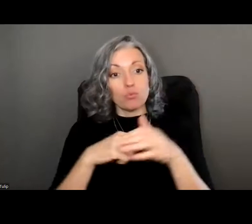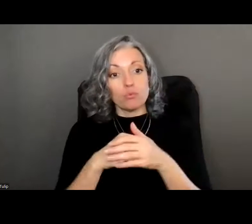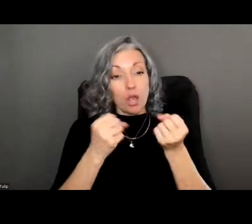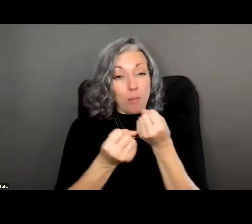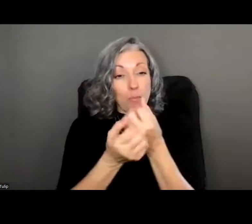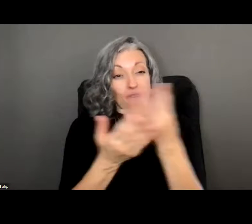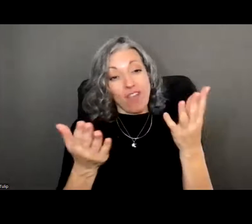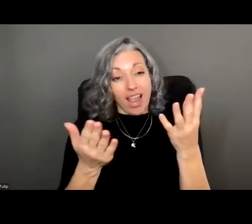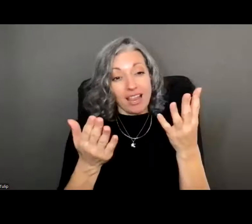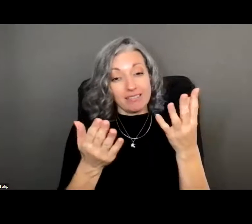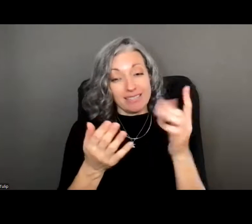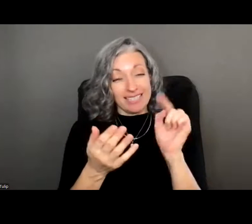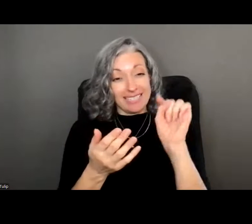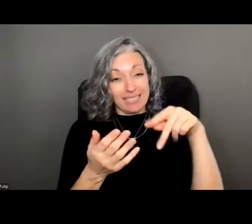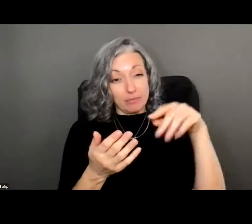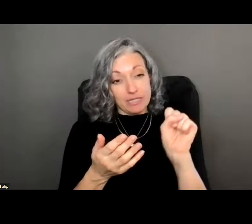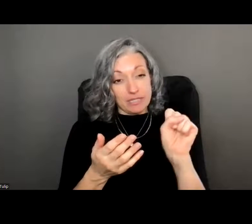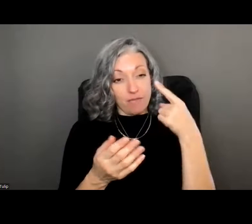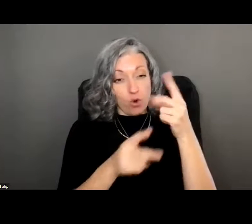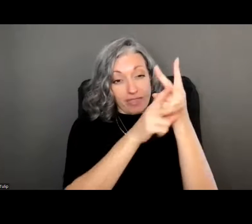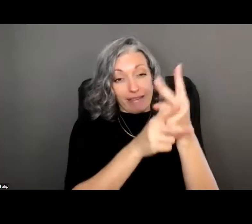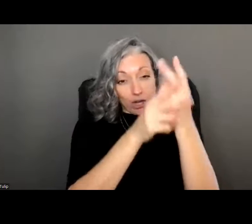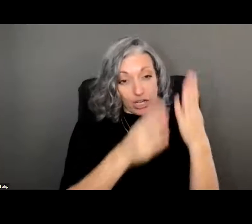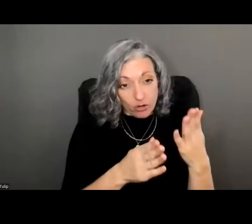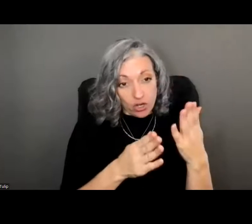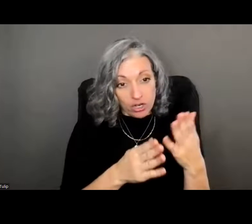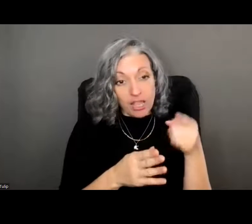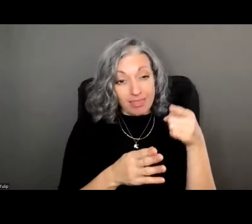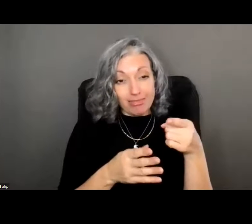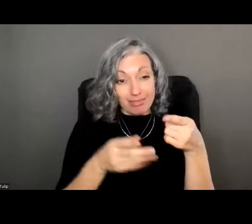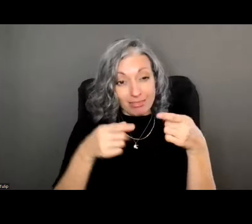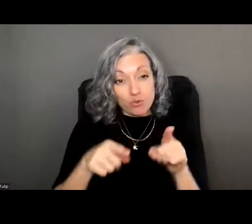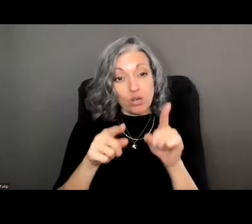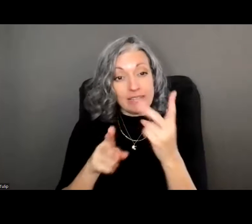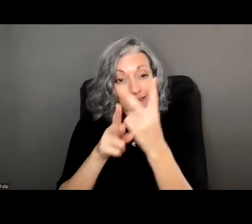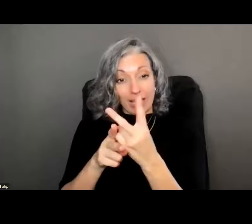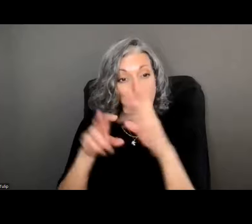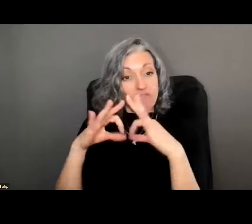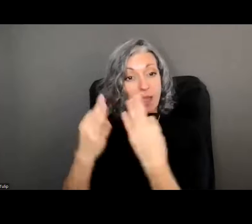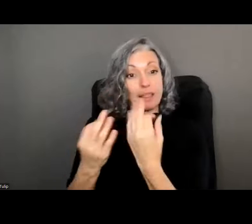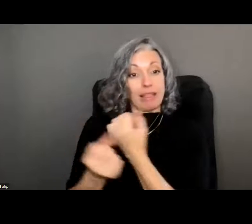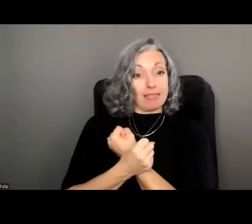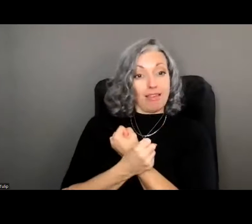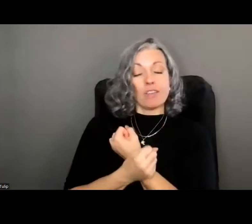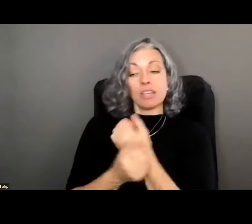some tips for the caregiver as they're taking care of their loved ones with